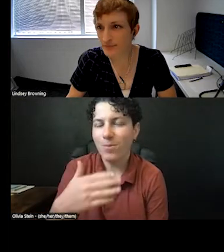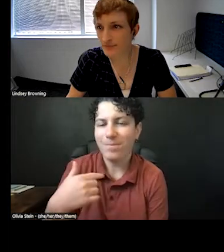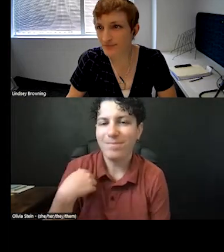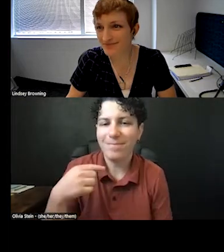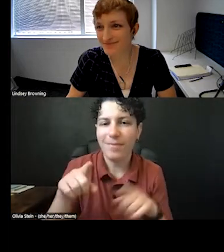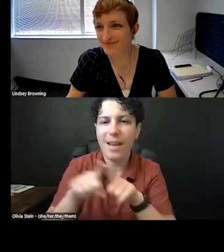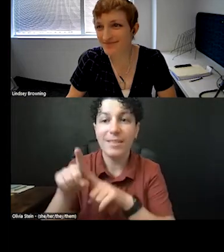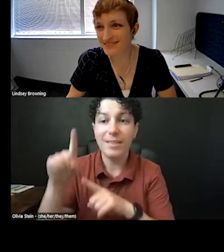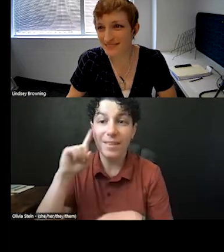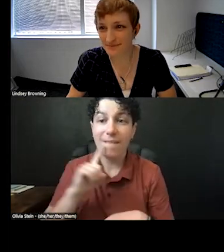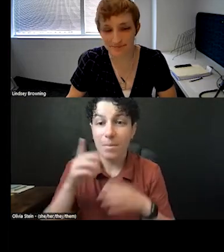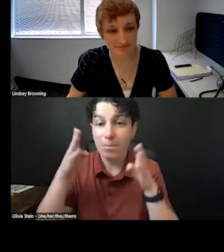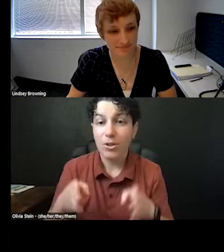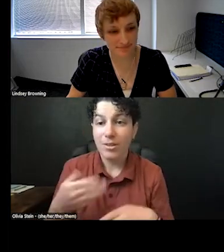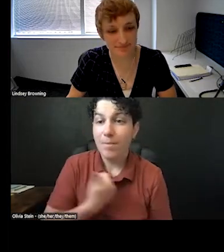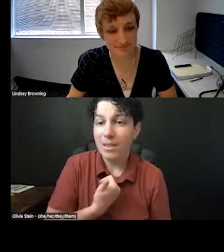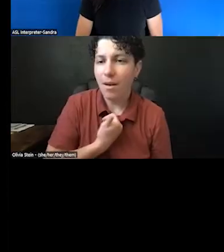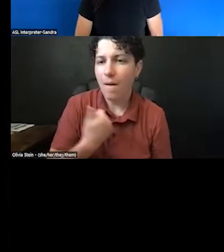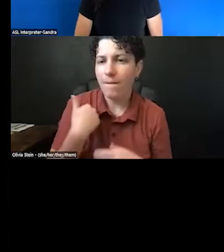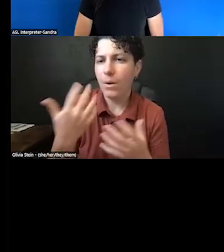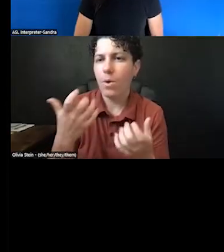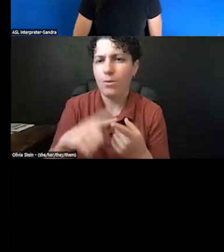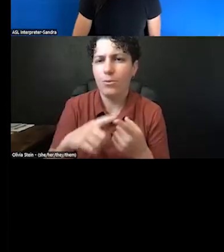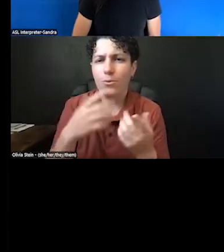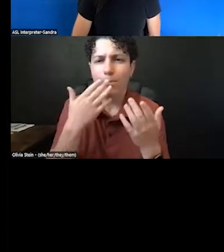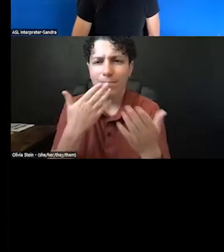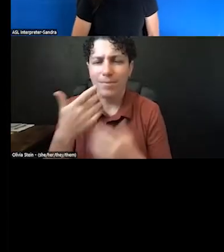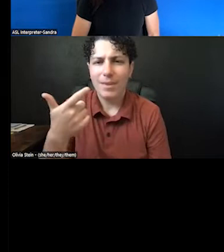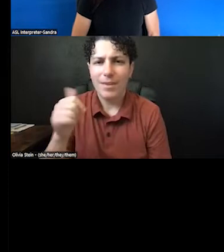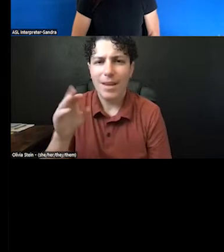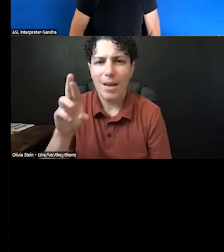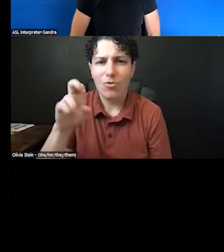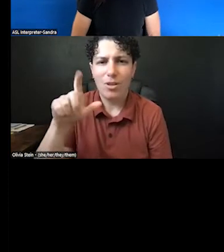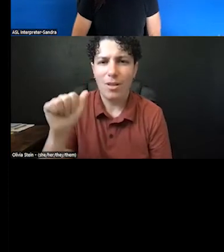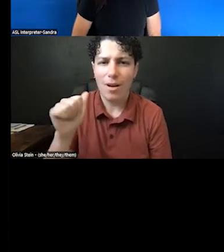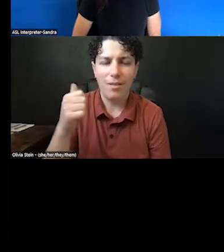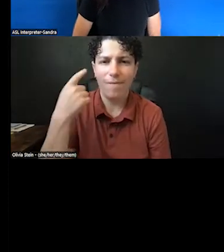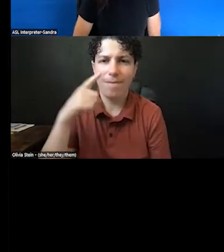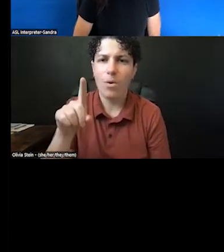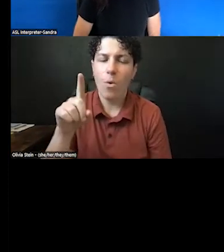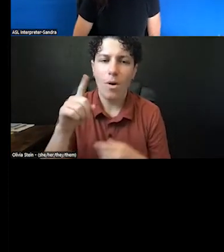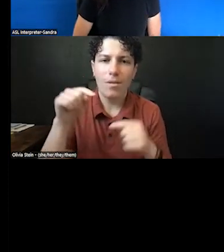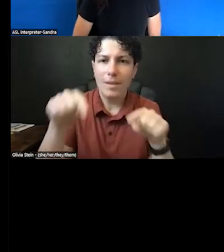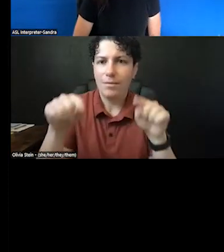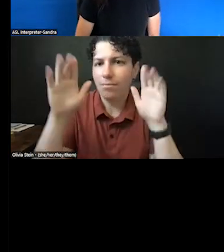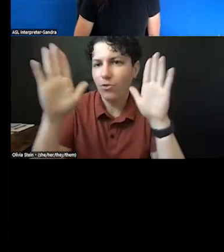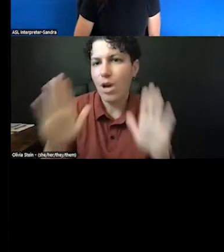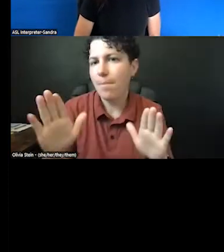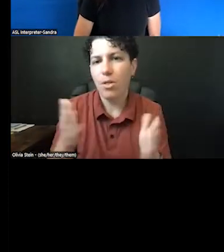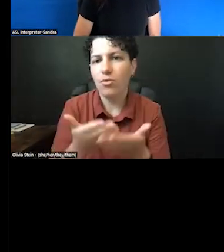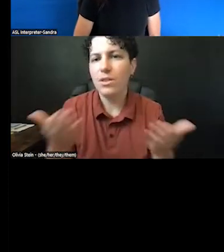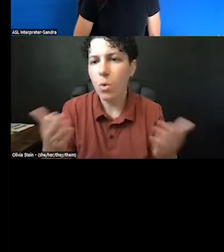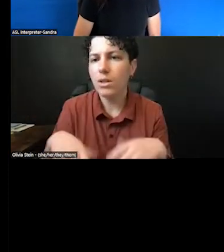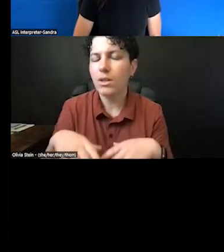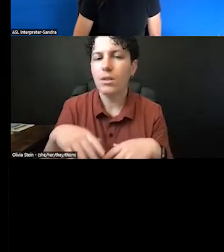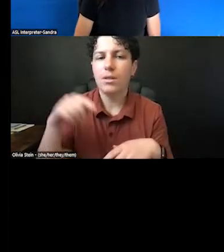Yes, thank you. Thank you, and hello. And as a deaf person myself, I would like to thank Gabriella for